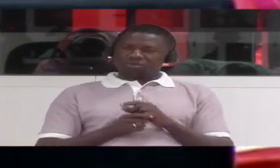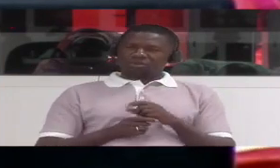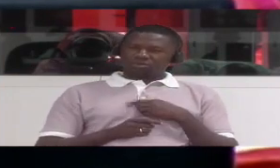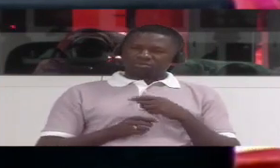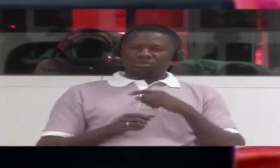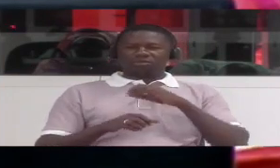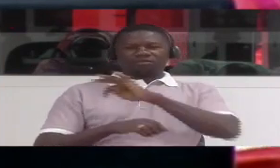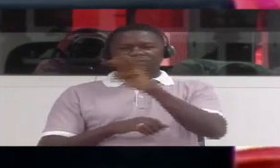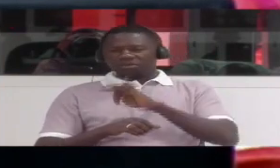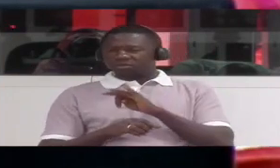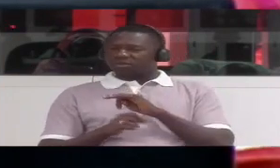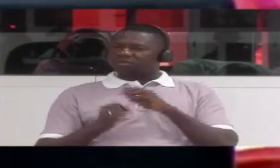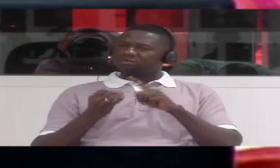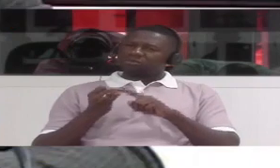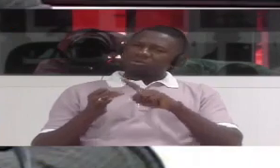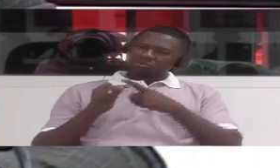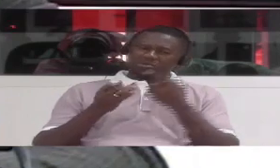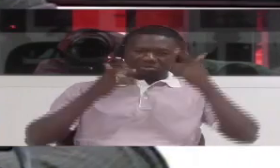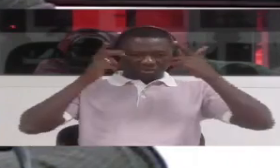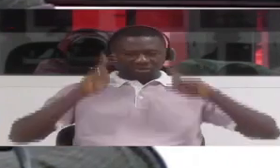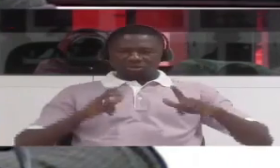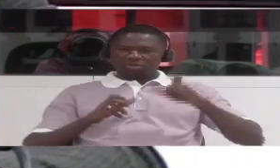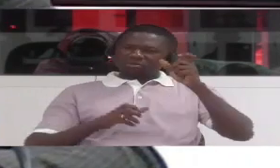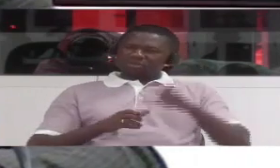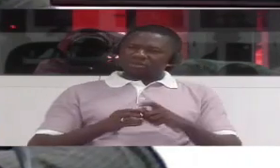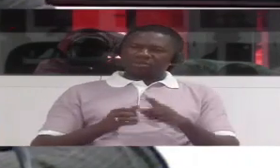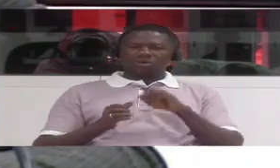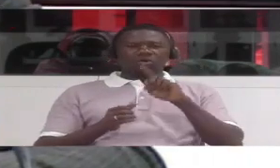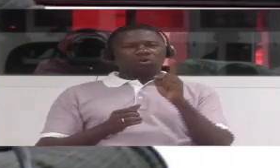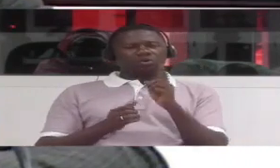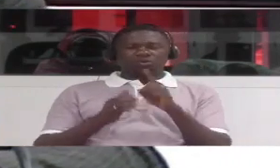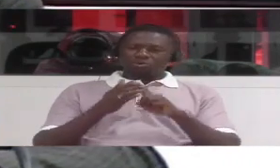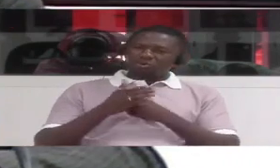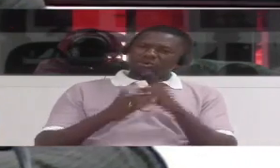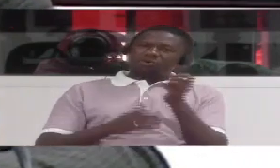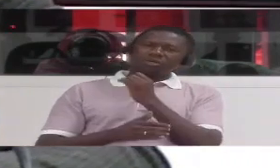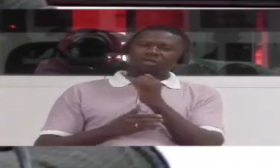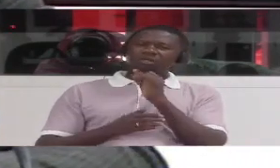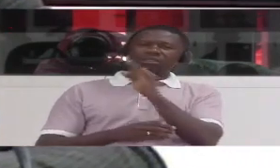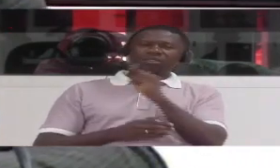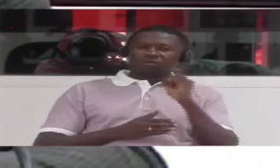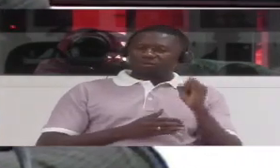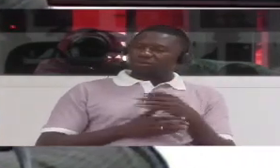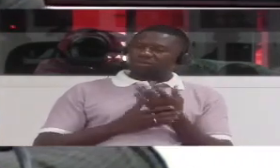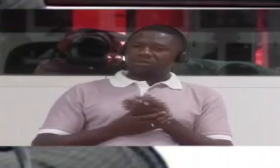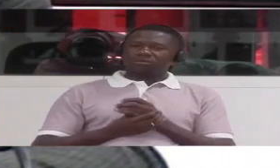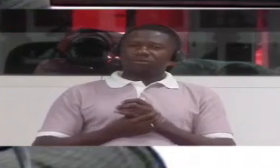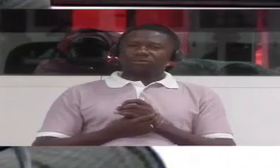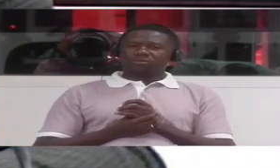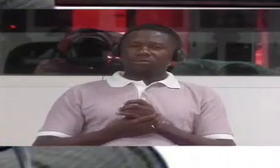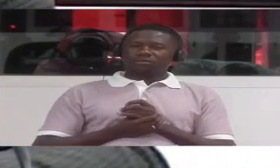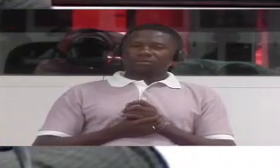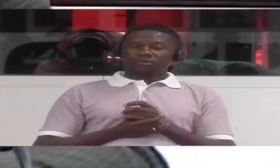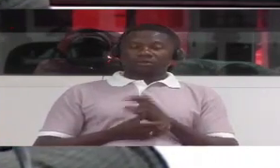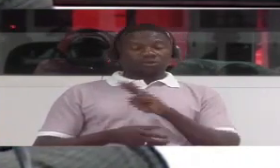for instance, or any other individual? No, but later in the night, the policeman told me he was going